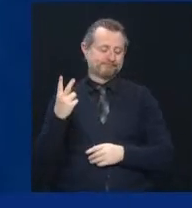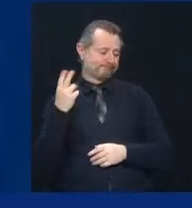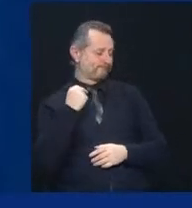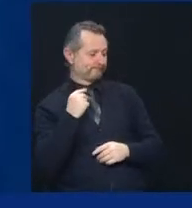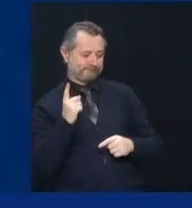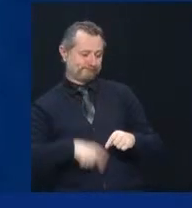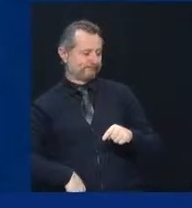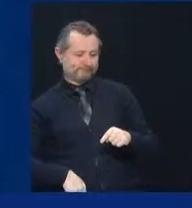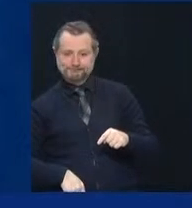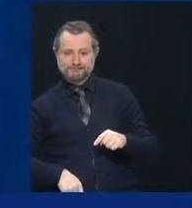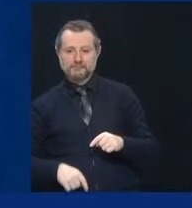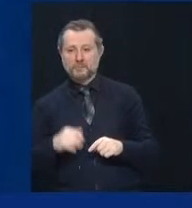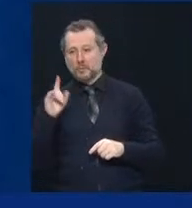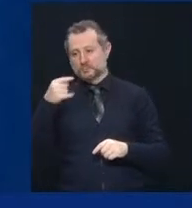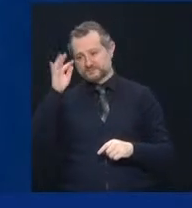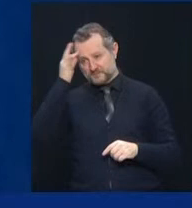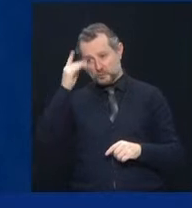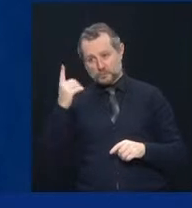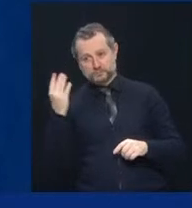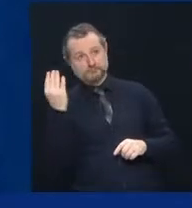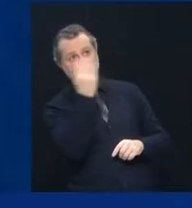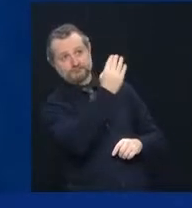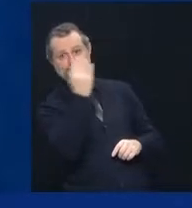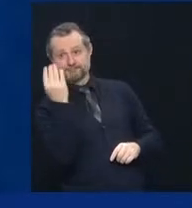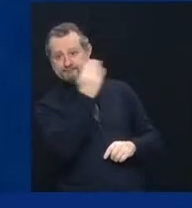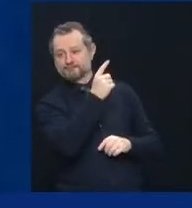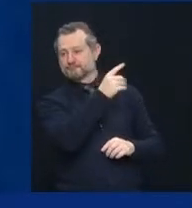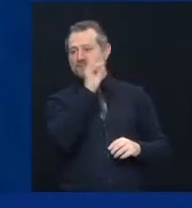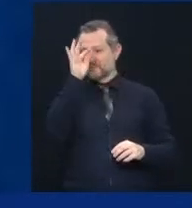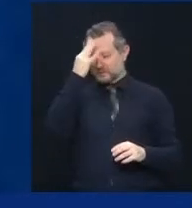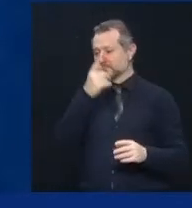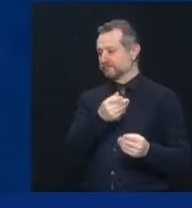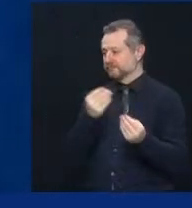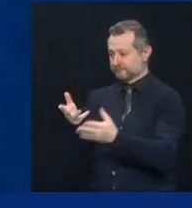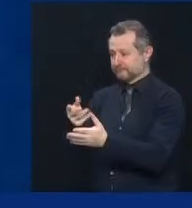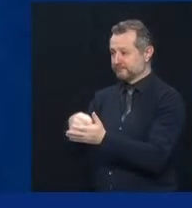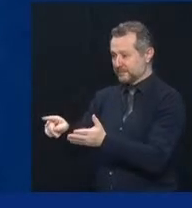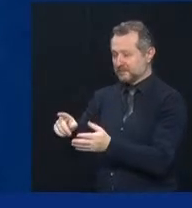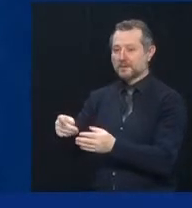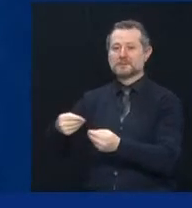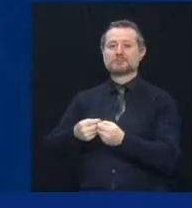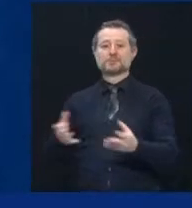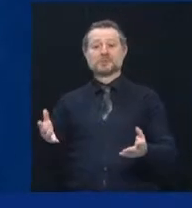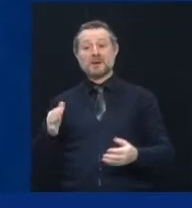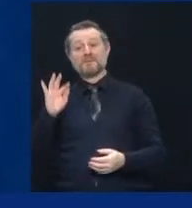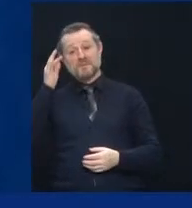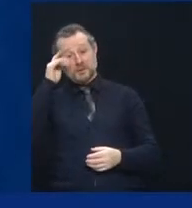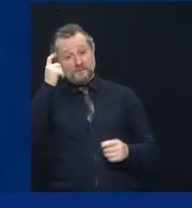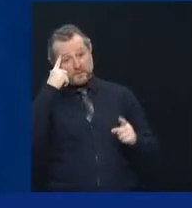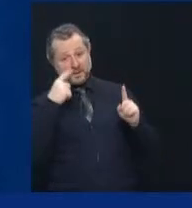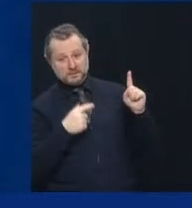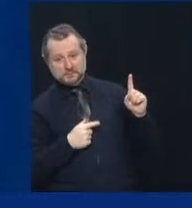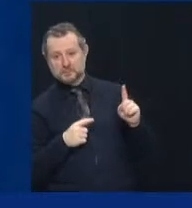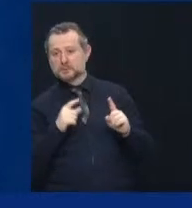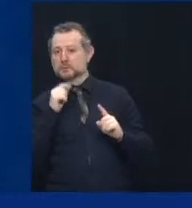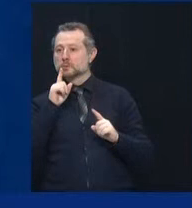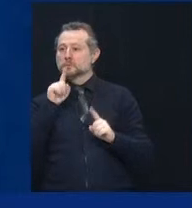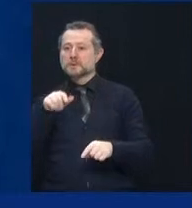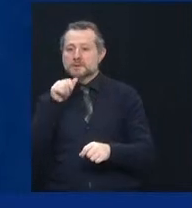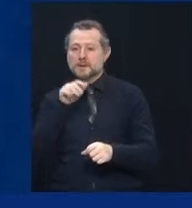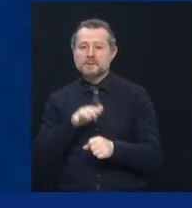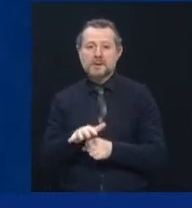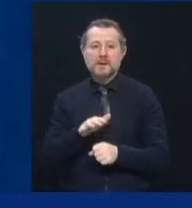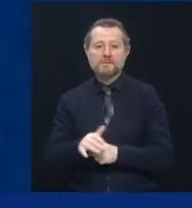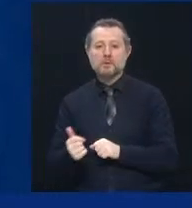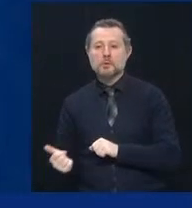purchase it and distribute it. And the federal government had not ordered enough to do the entire population.